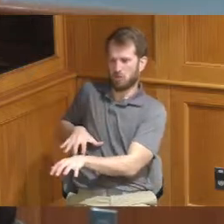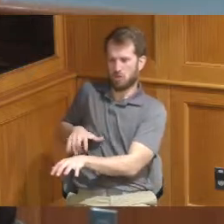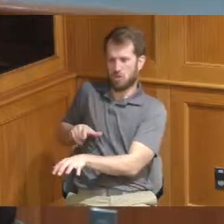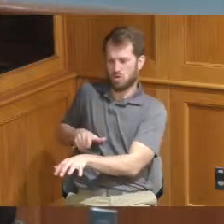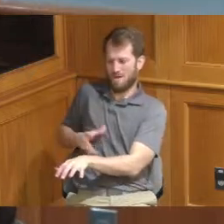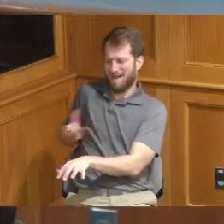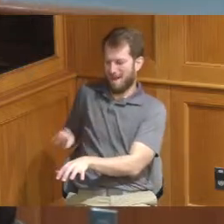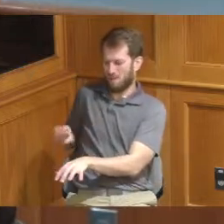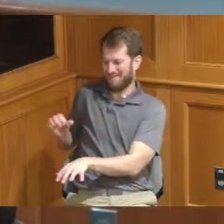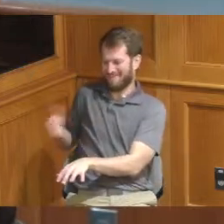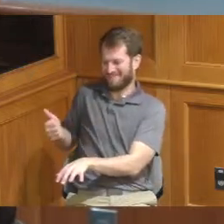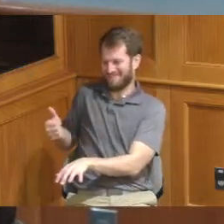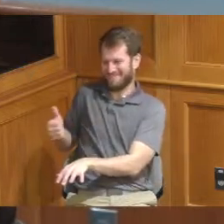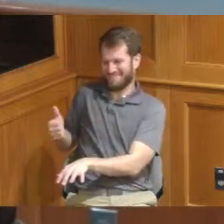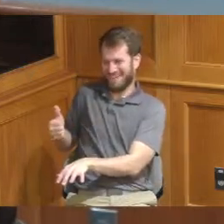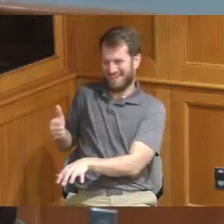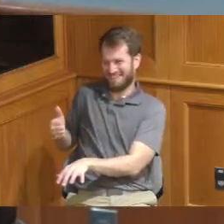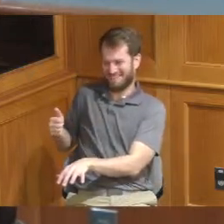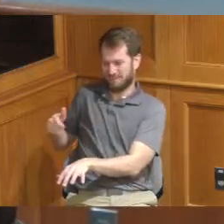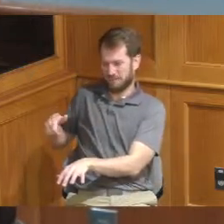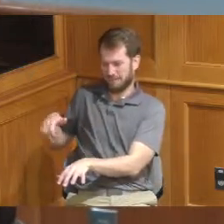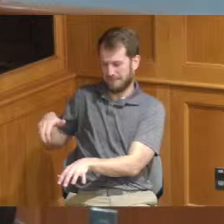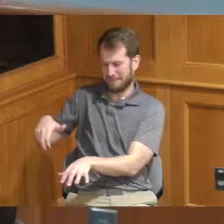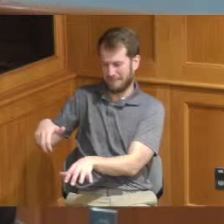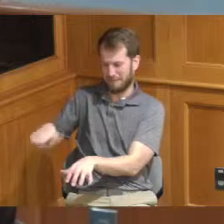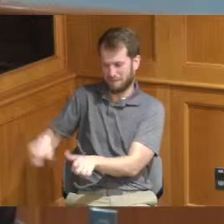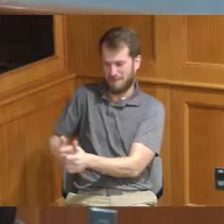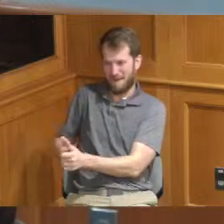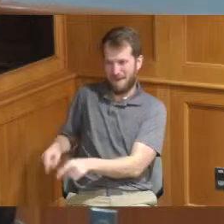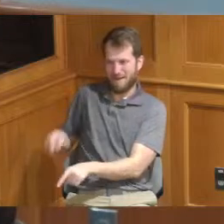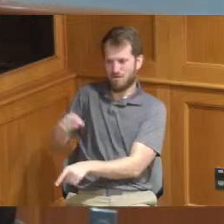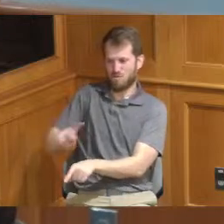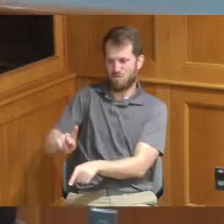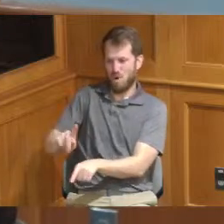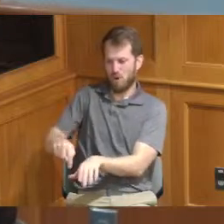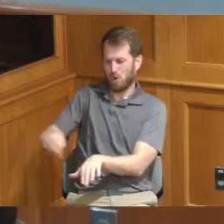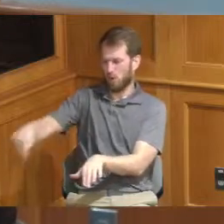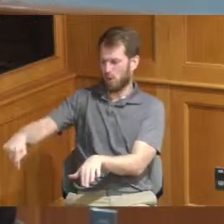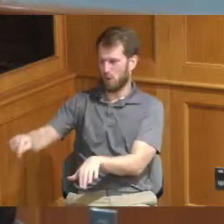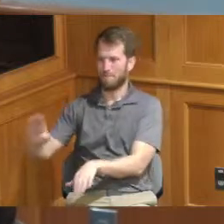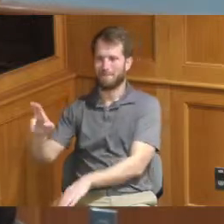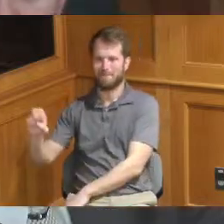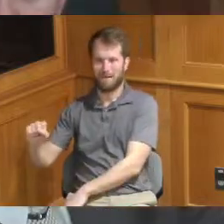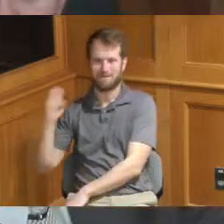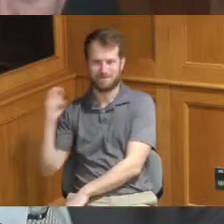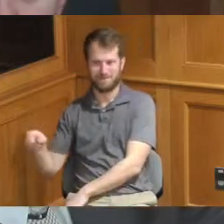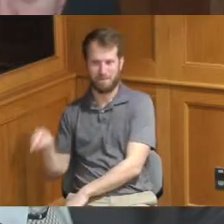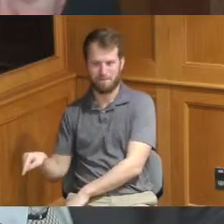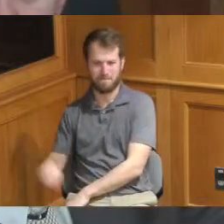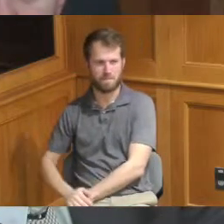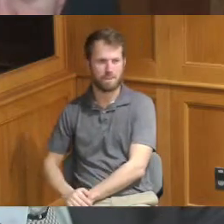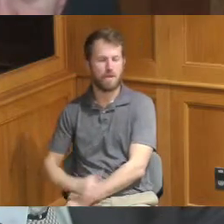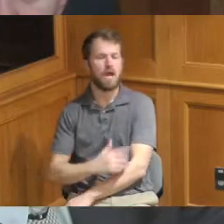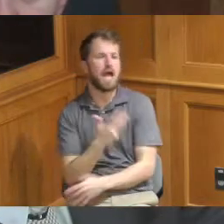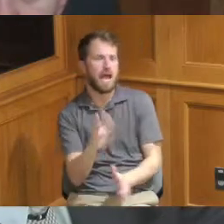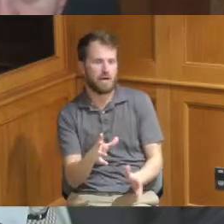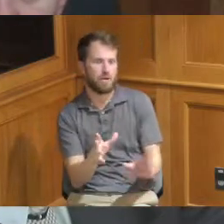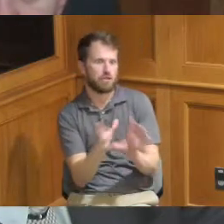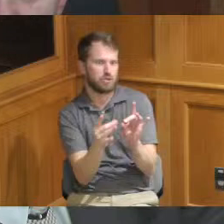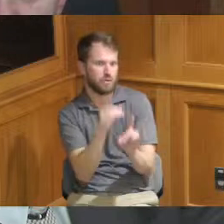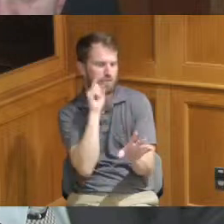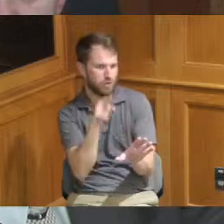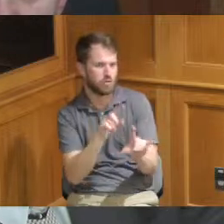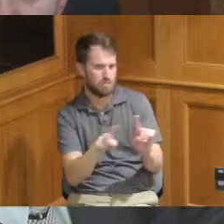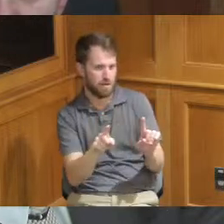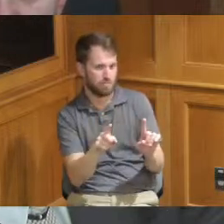10 steps behind us is a Kroger, and then the bus stop's right in front of there. Okay. Yep. Okay, and I don't mean to put words in your mouth, but I expect that